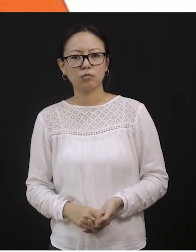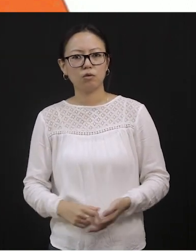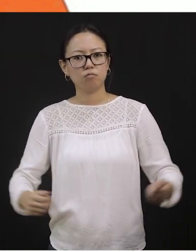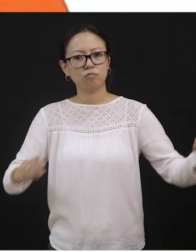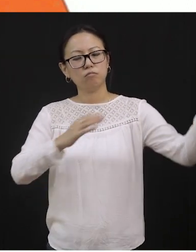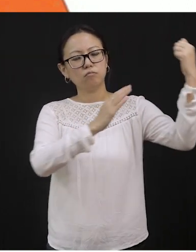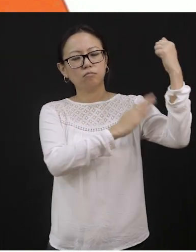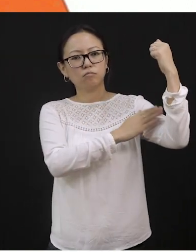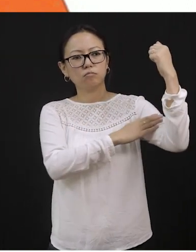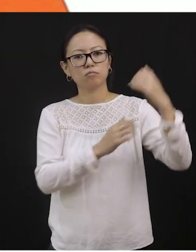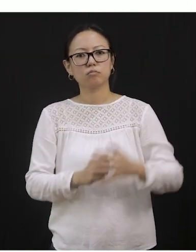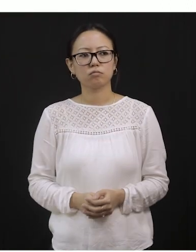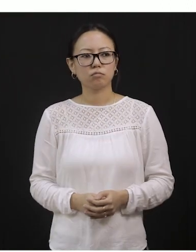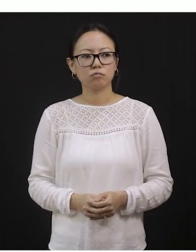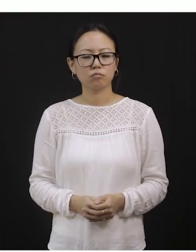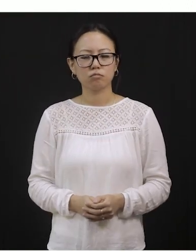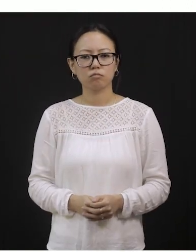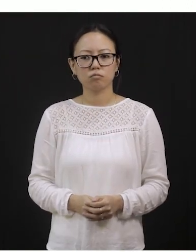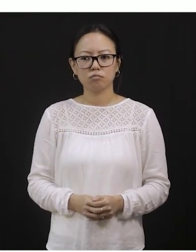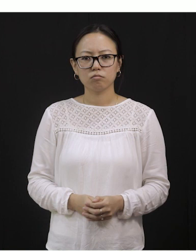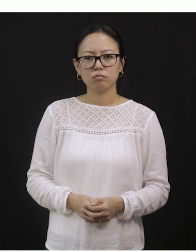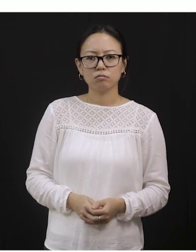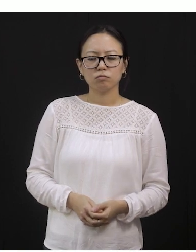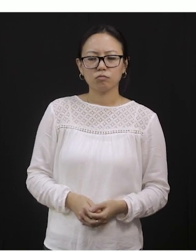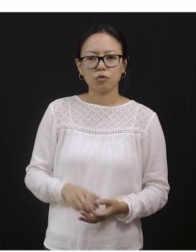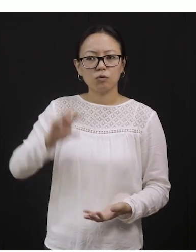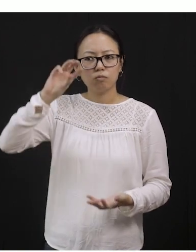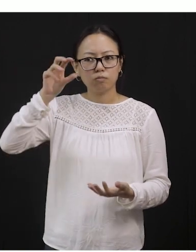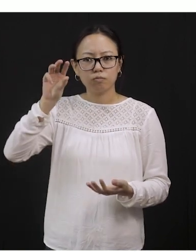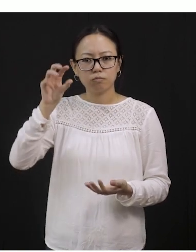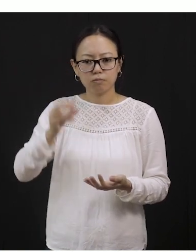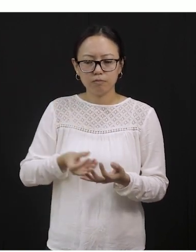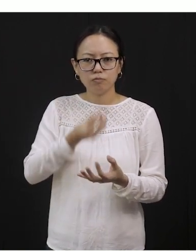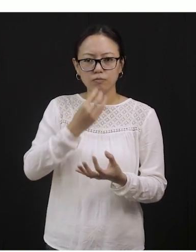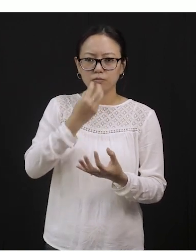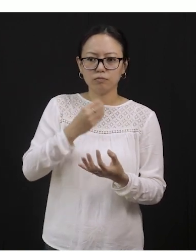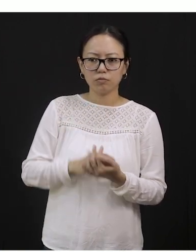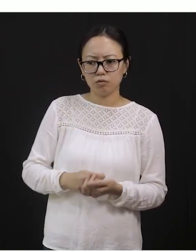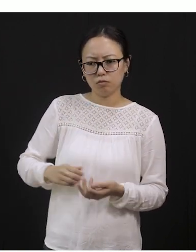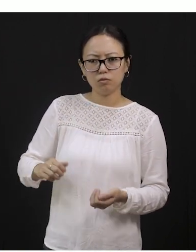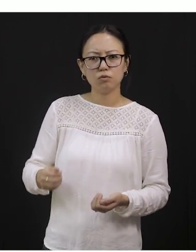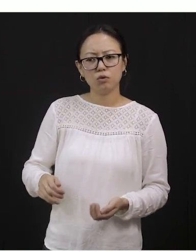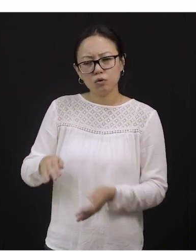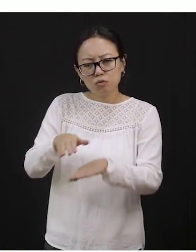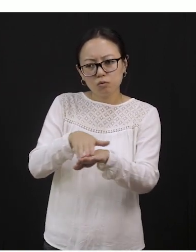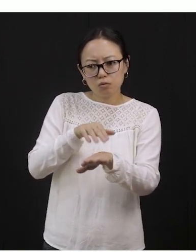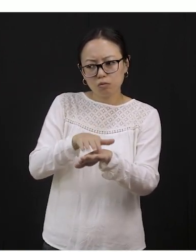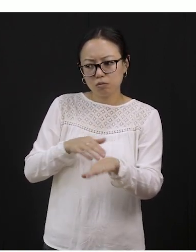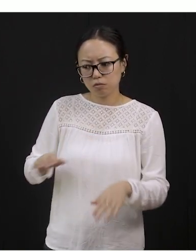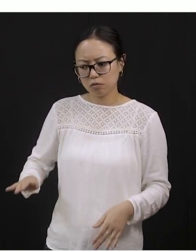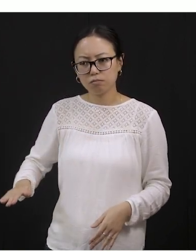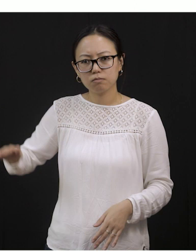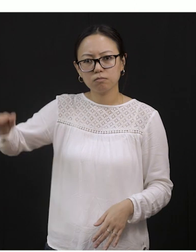and bigger, also very strong. Look at the picture. Chota Pim,